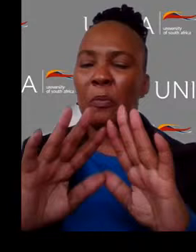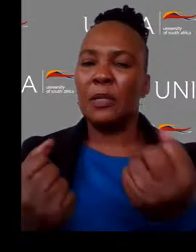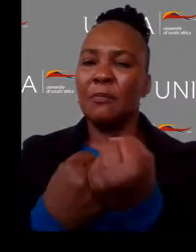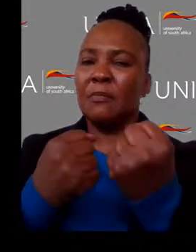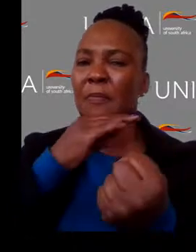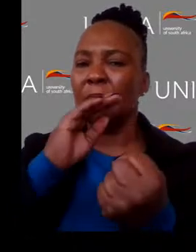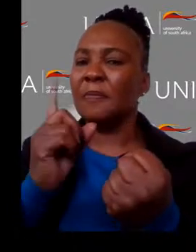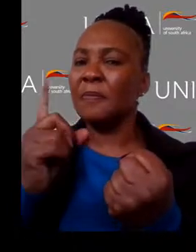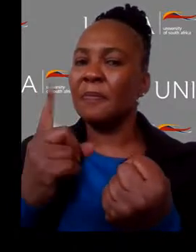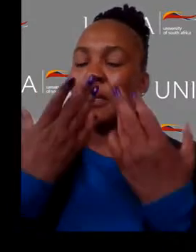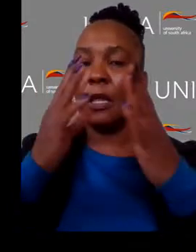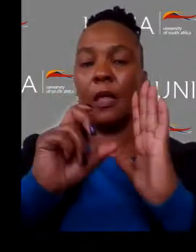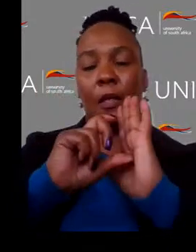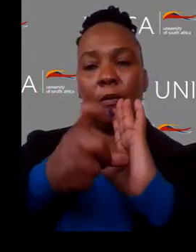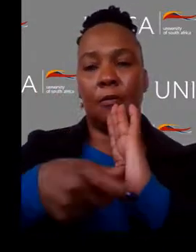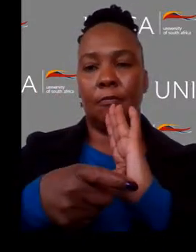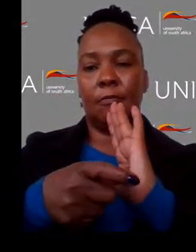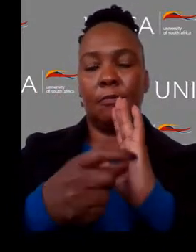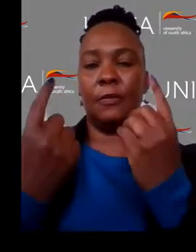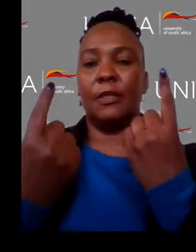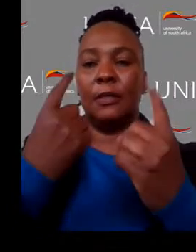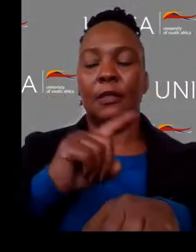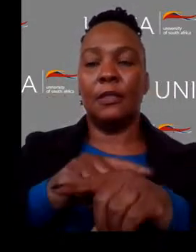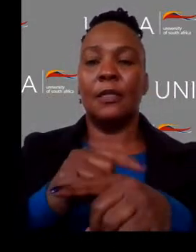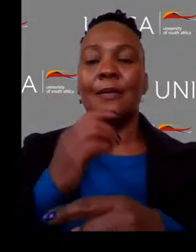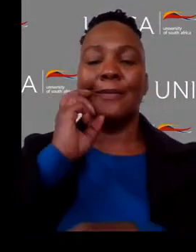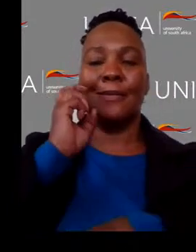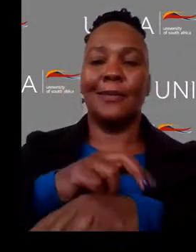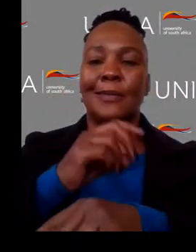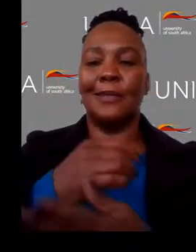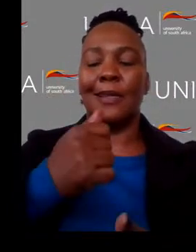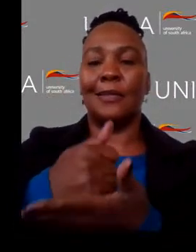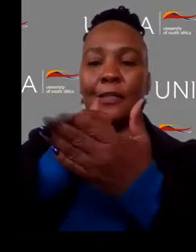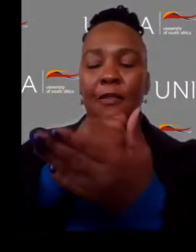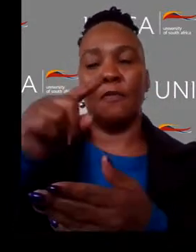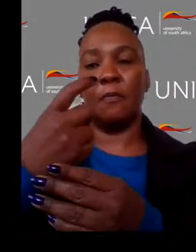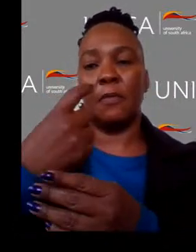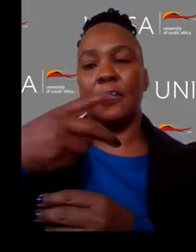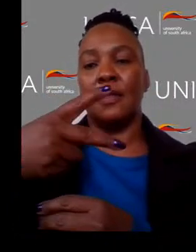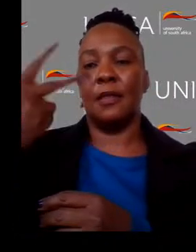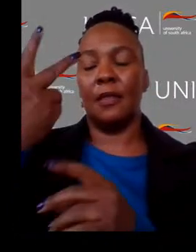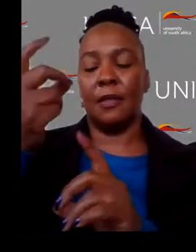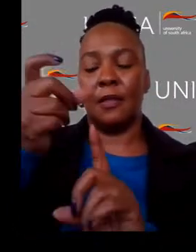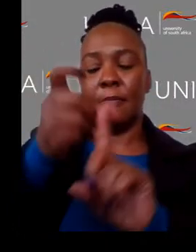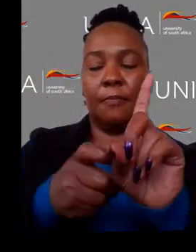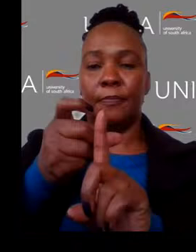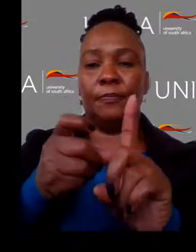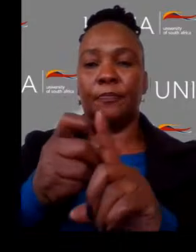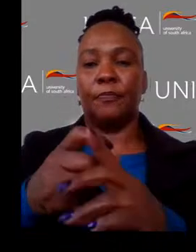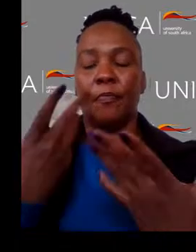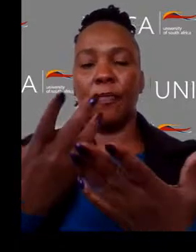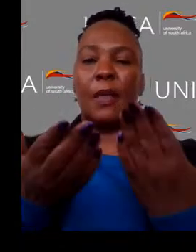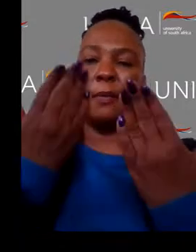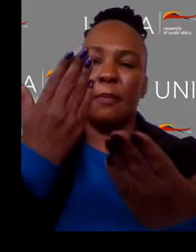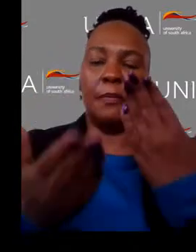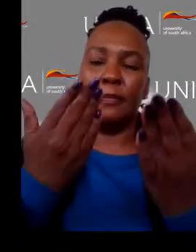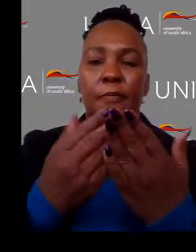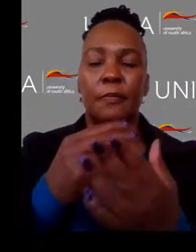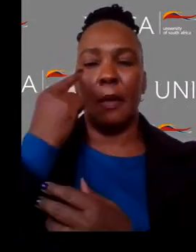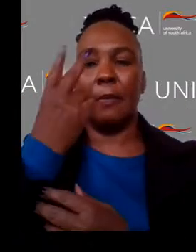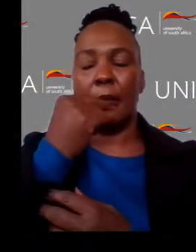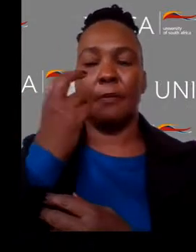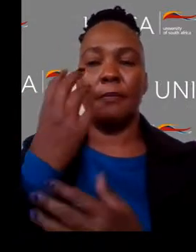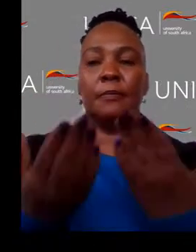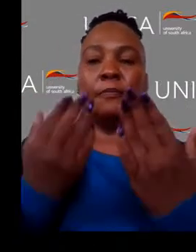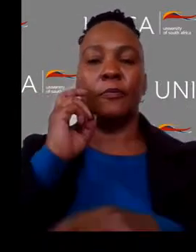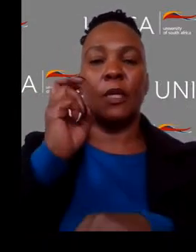Students with disabilities, from time to time, they need assistance from a third party. It could be maybe if you are blind, you need somebody